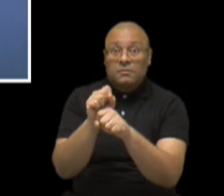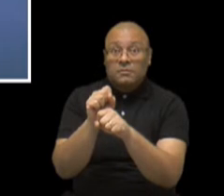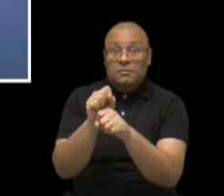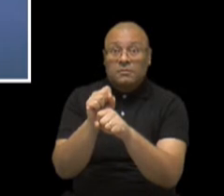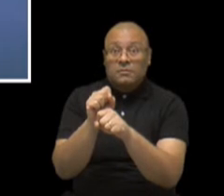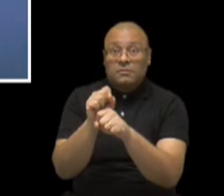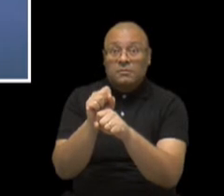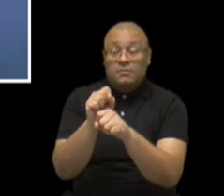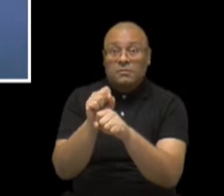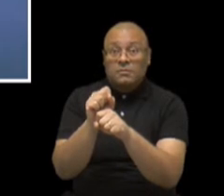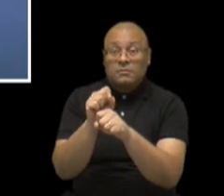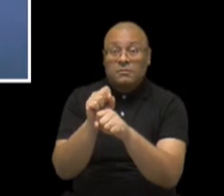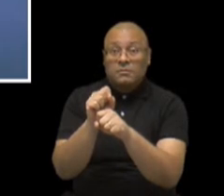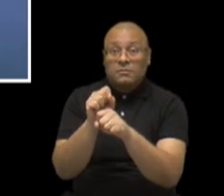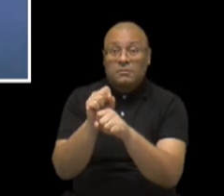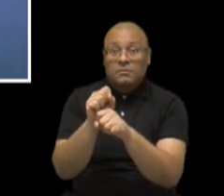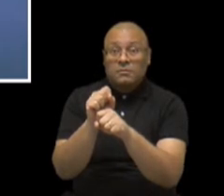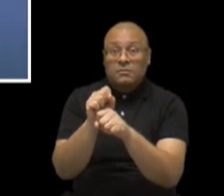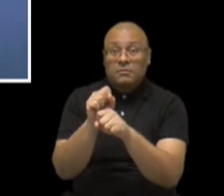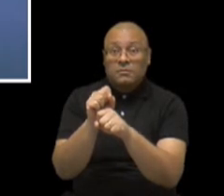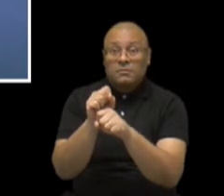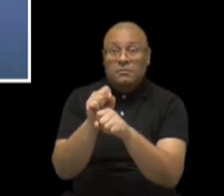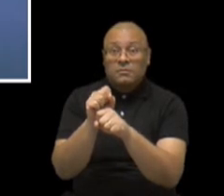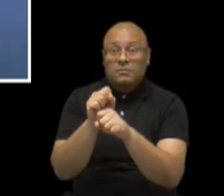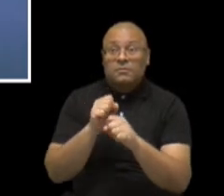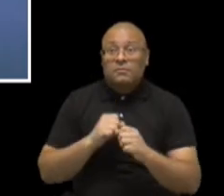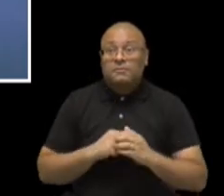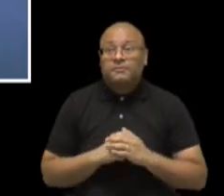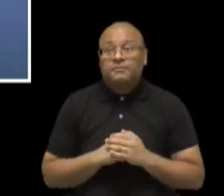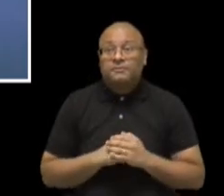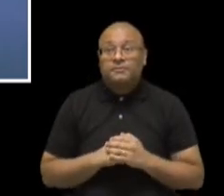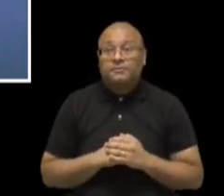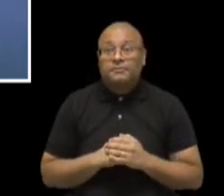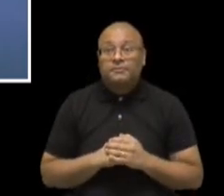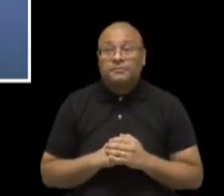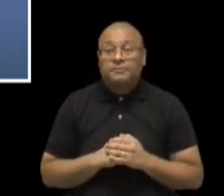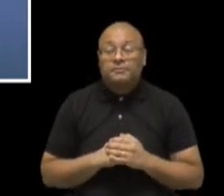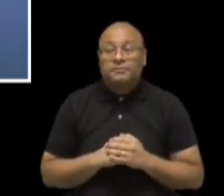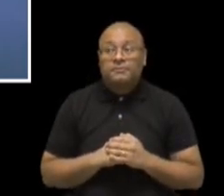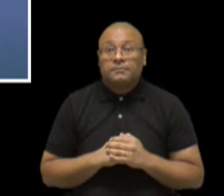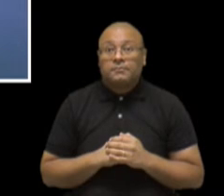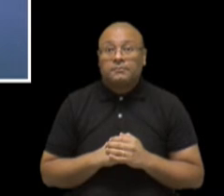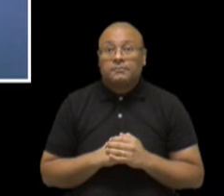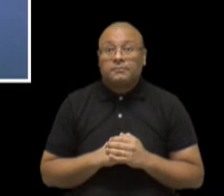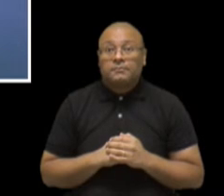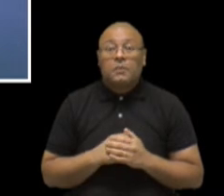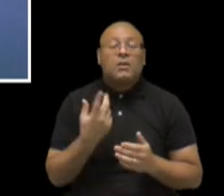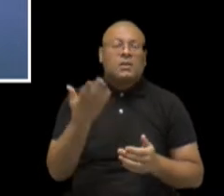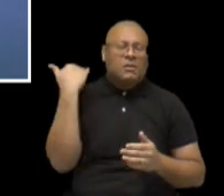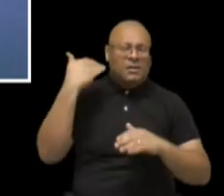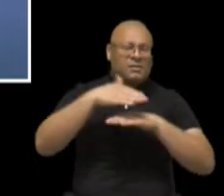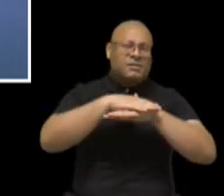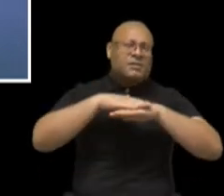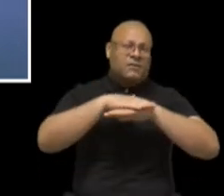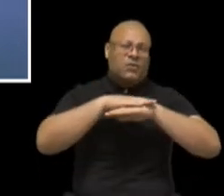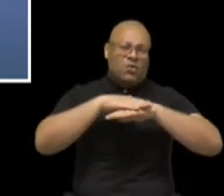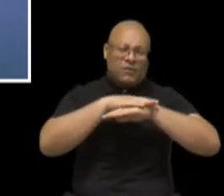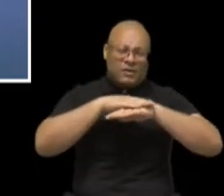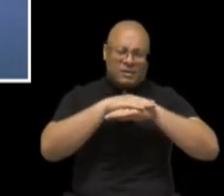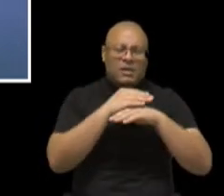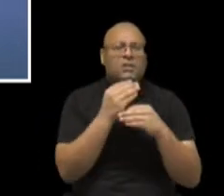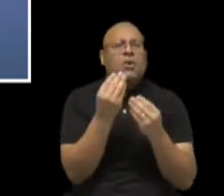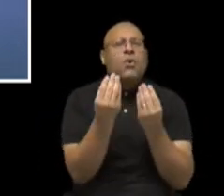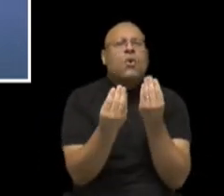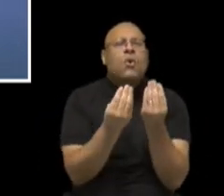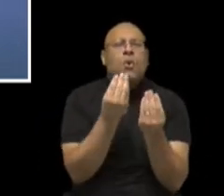it'll do the magic here. Então, a gente estava conversando um bocadinho antes sobre como